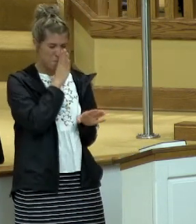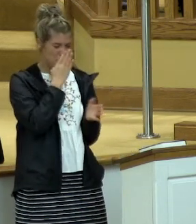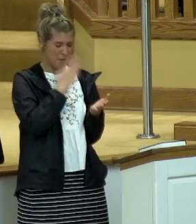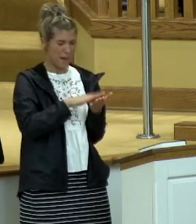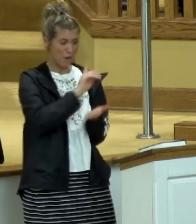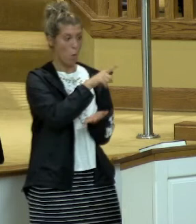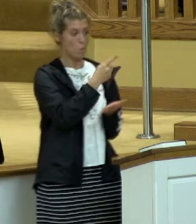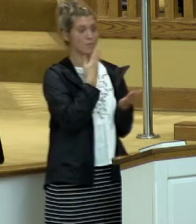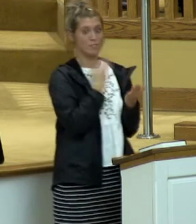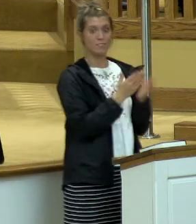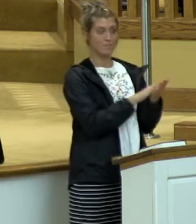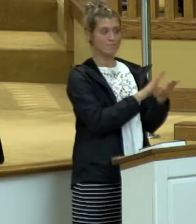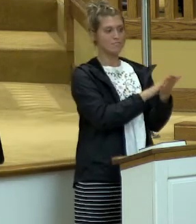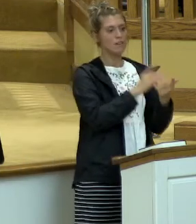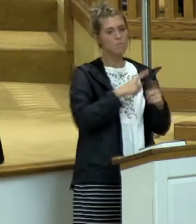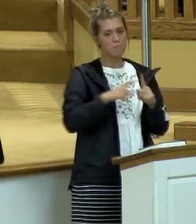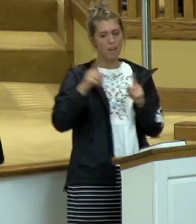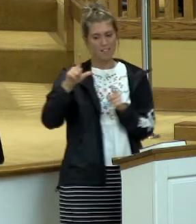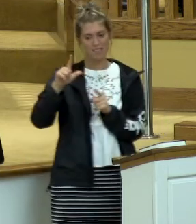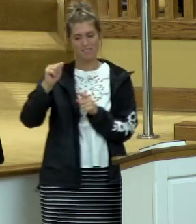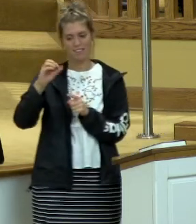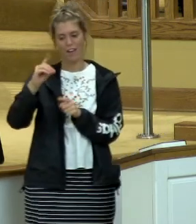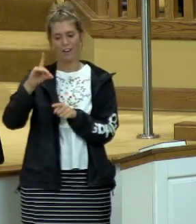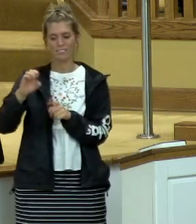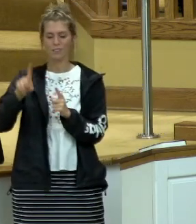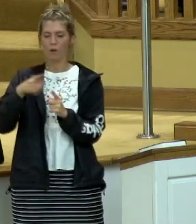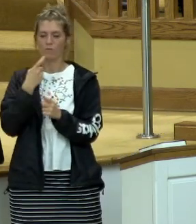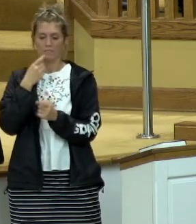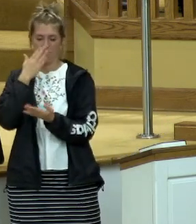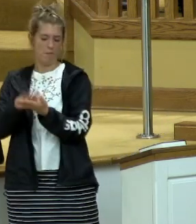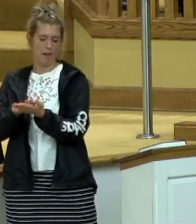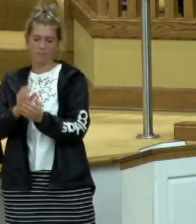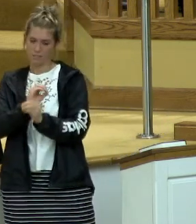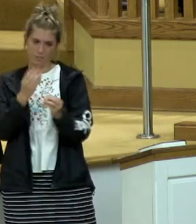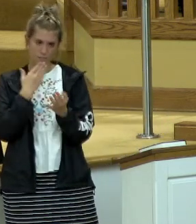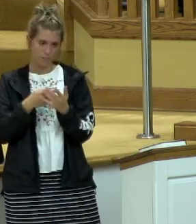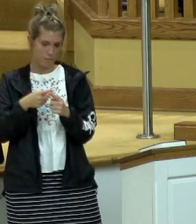good. Laodicea had all bad and nothing good said about them.